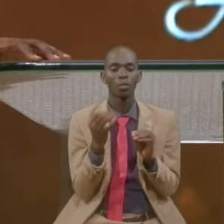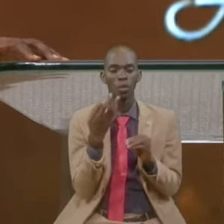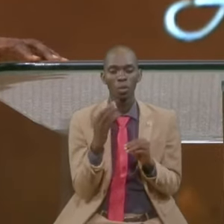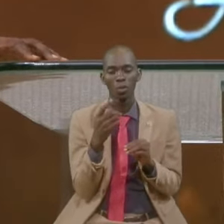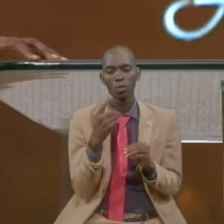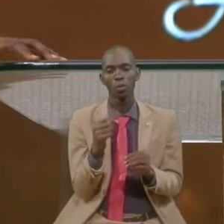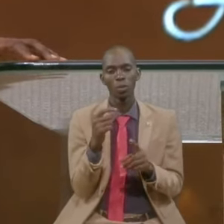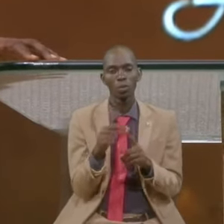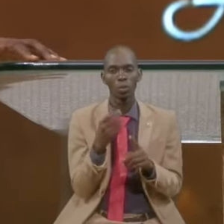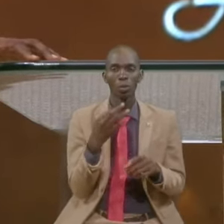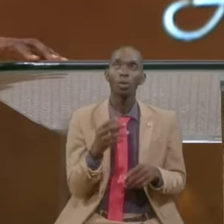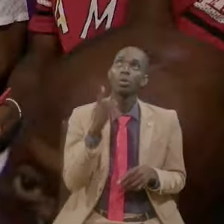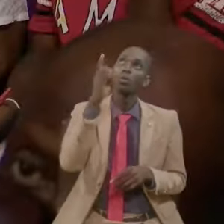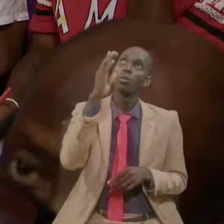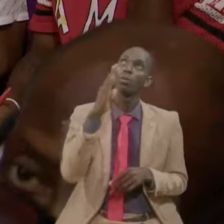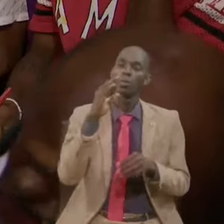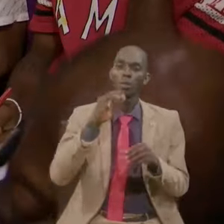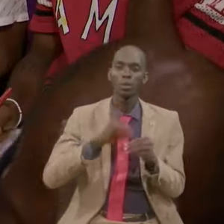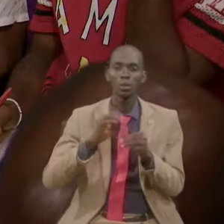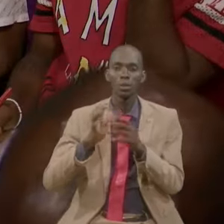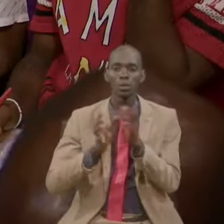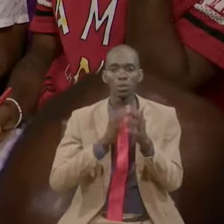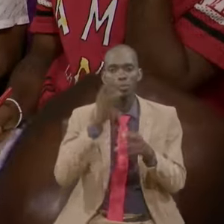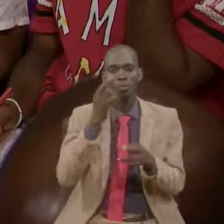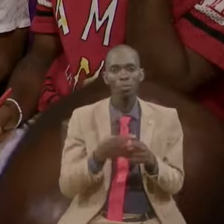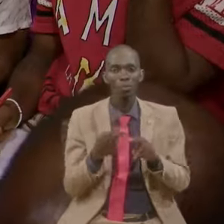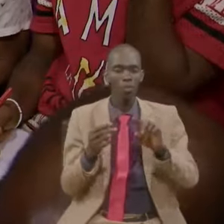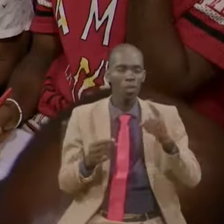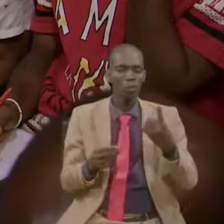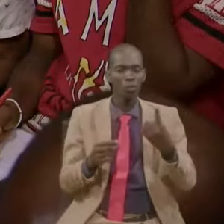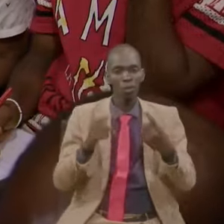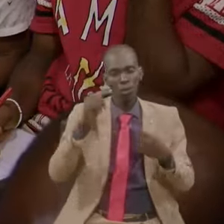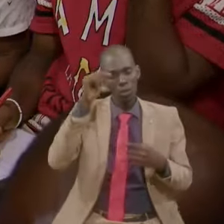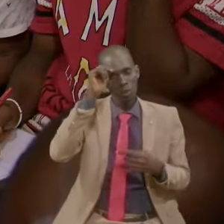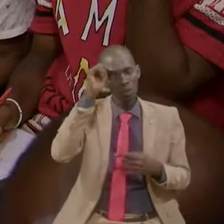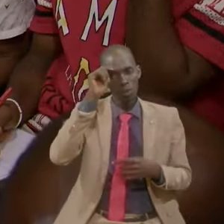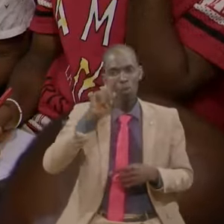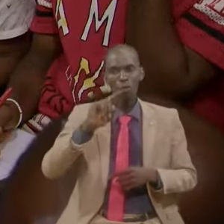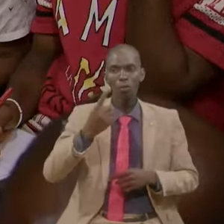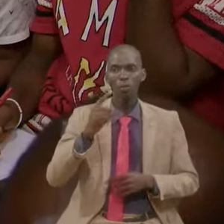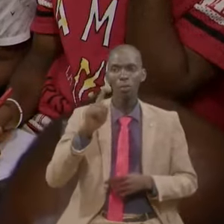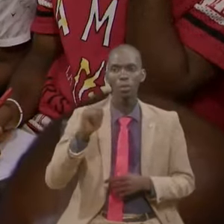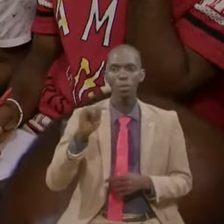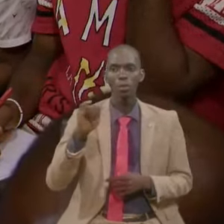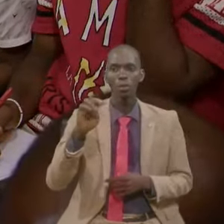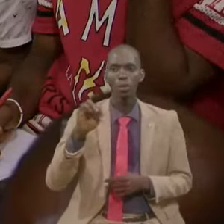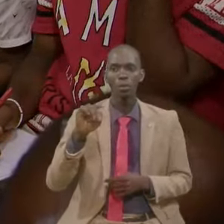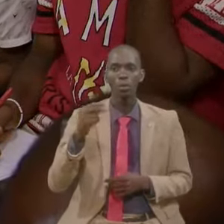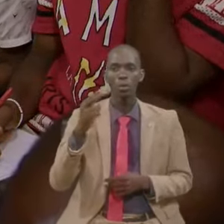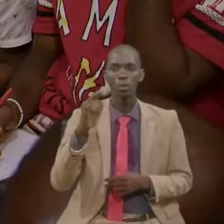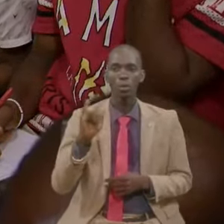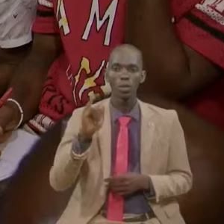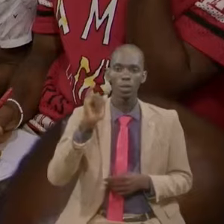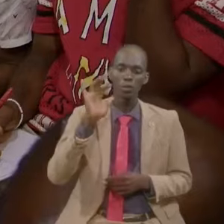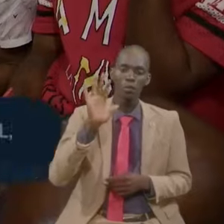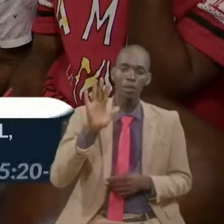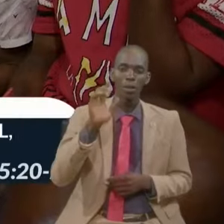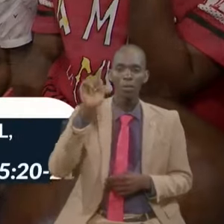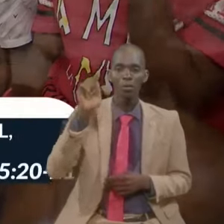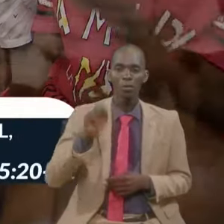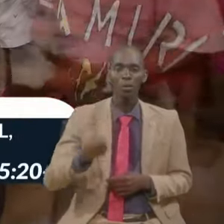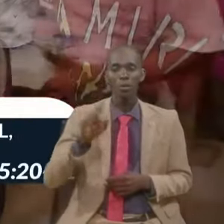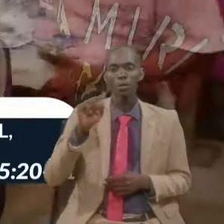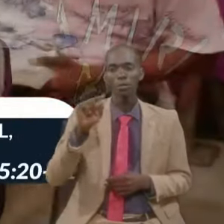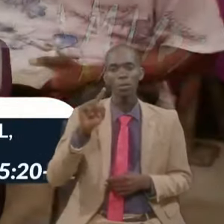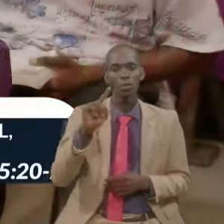word of God in Jesus' name. 1 Timothy chapter 5. We're reading from verse 20. In 1